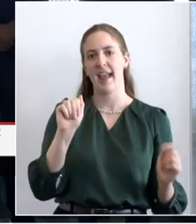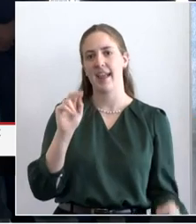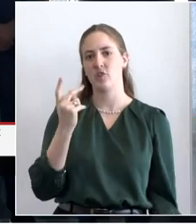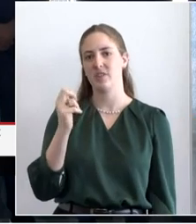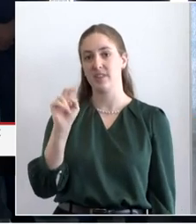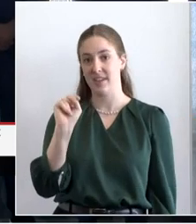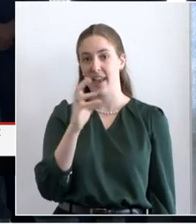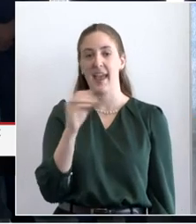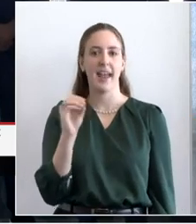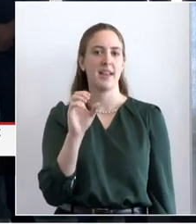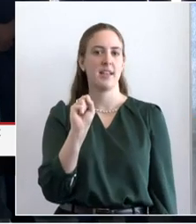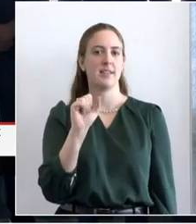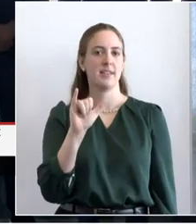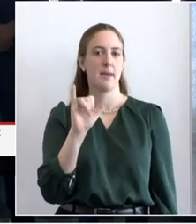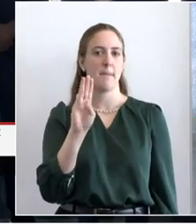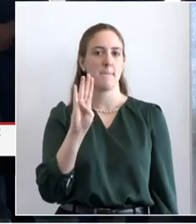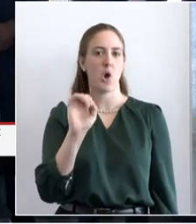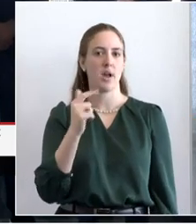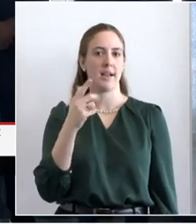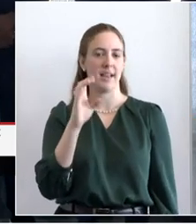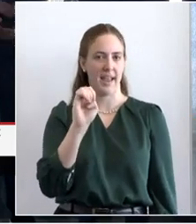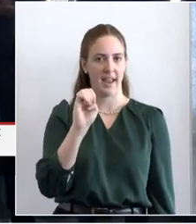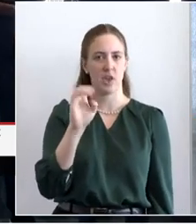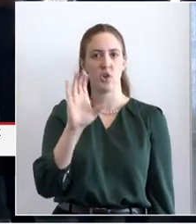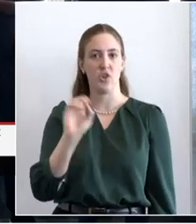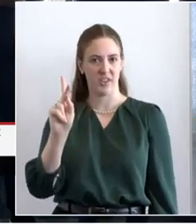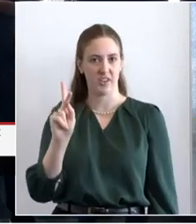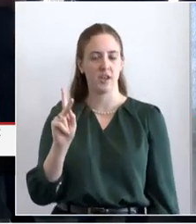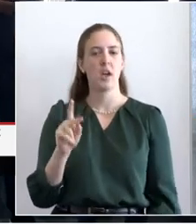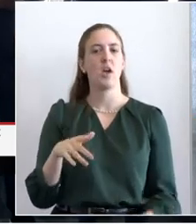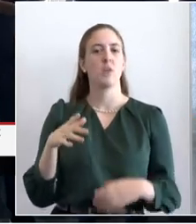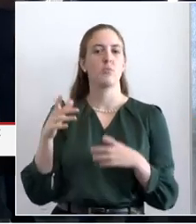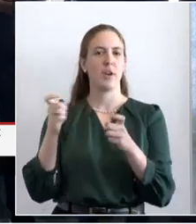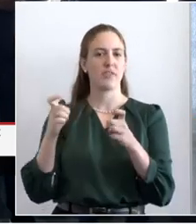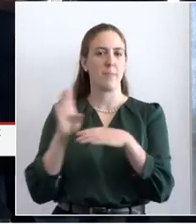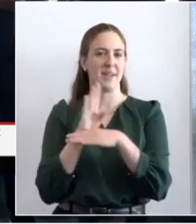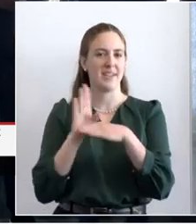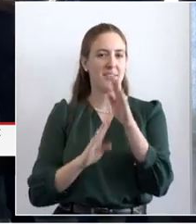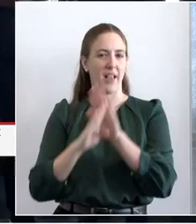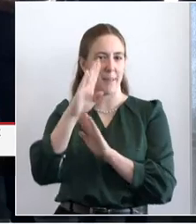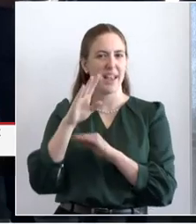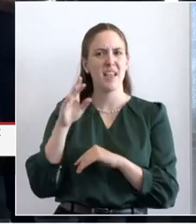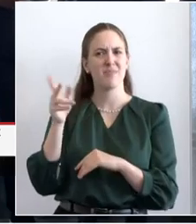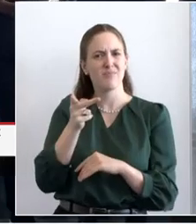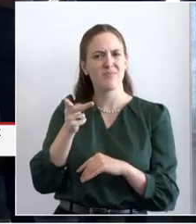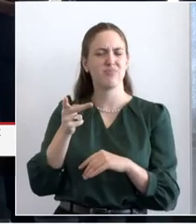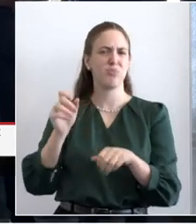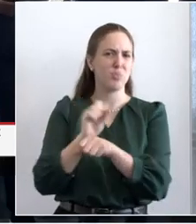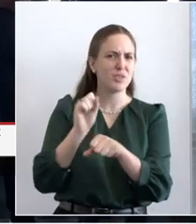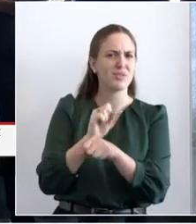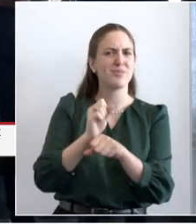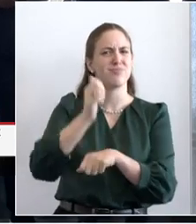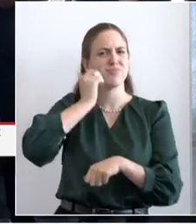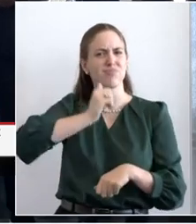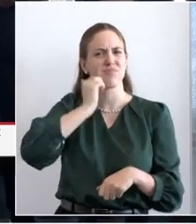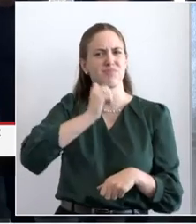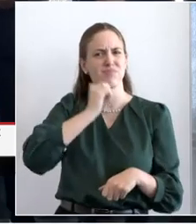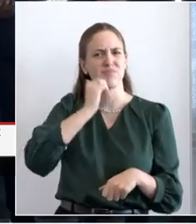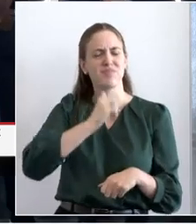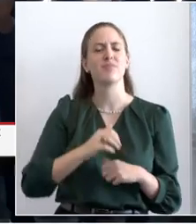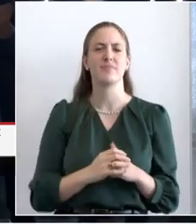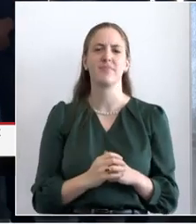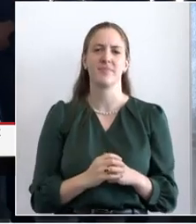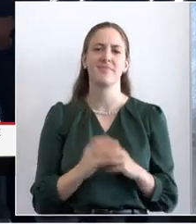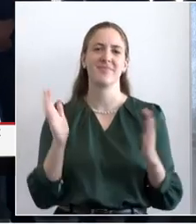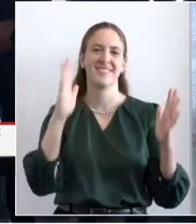Director of Business Development, who do this each and every day. So with that, I want to